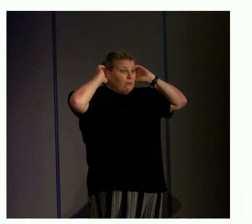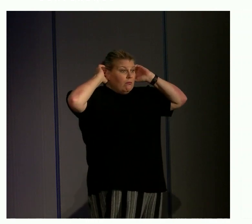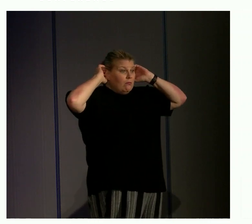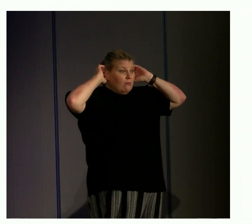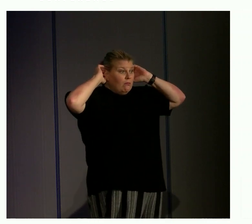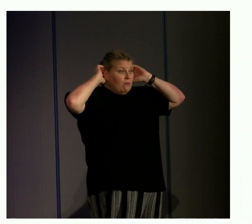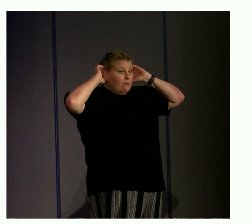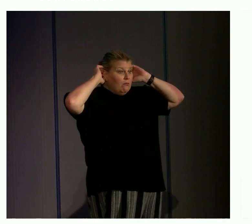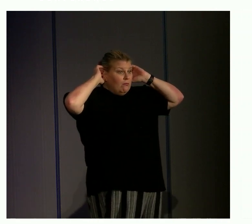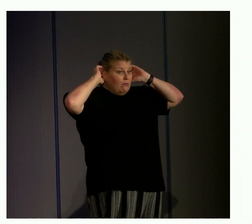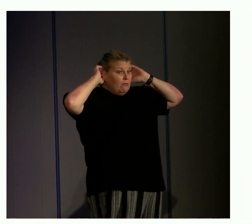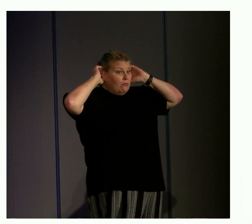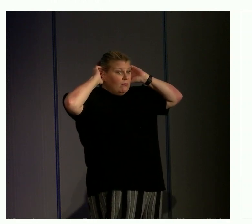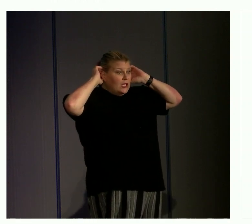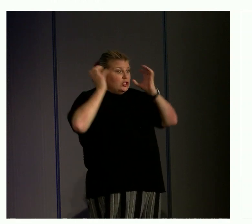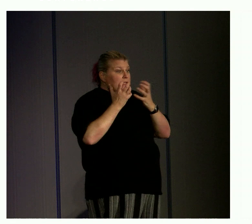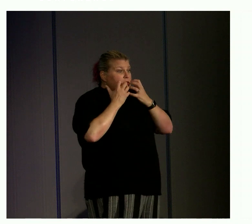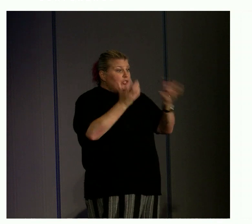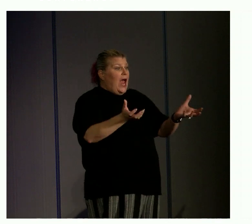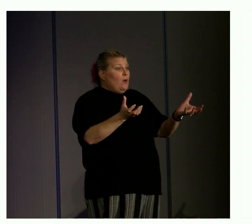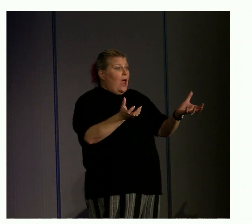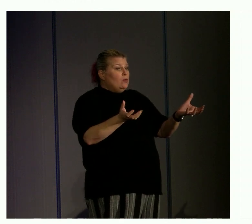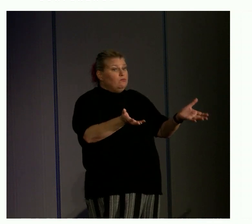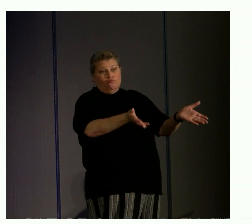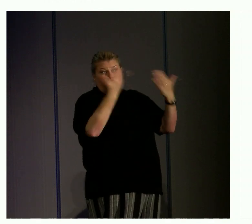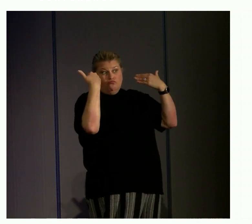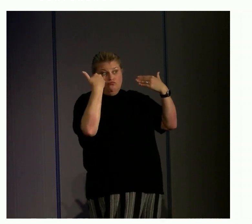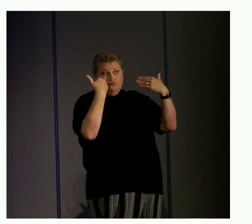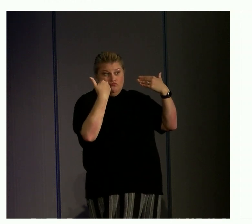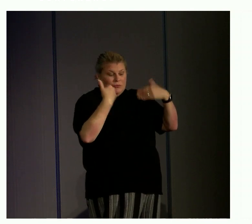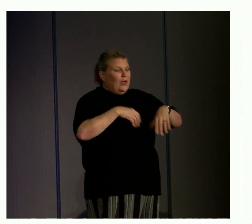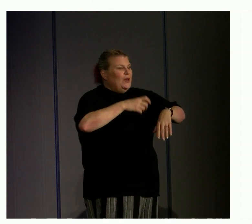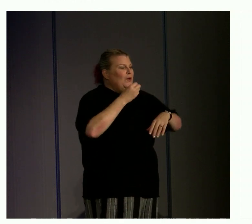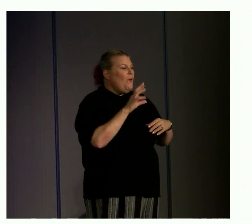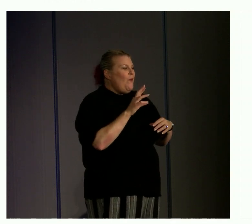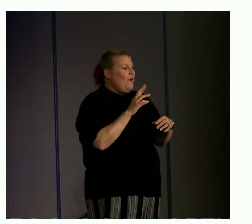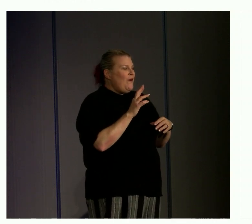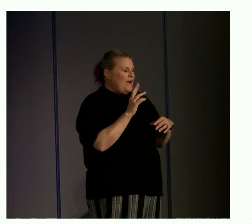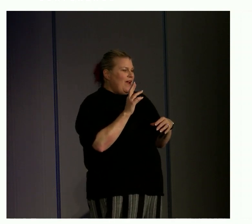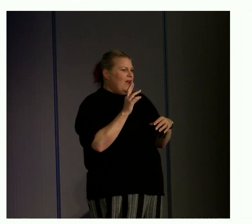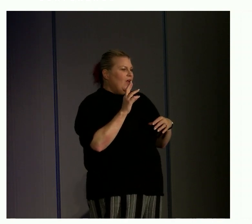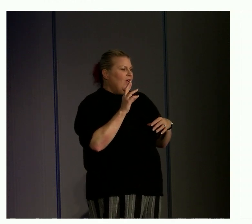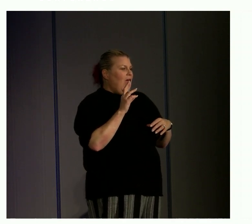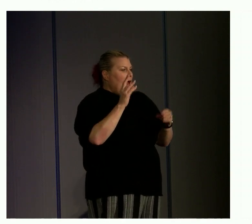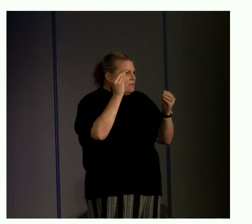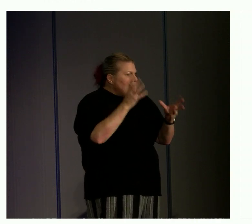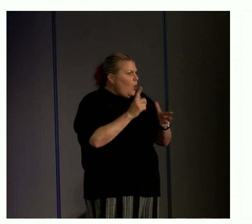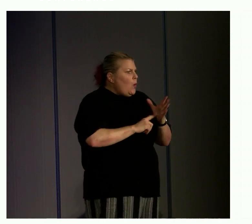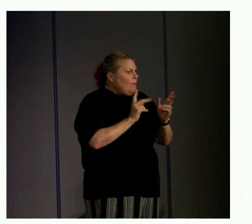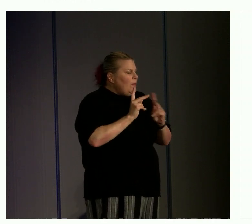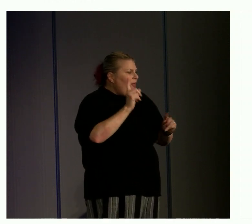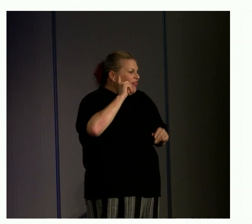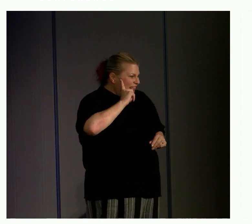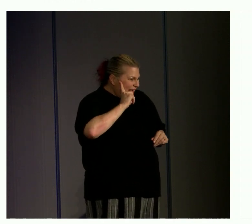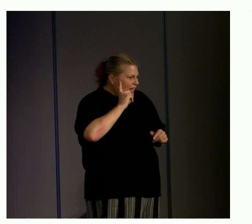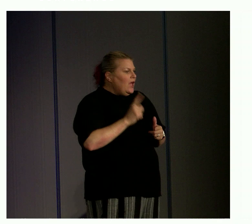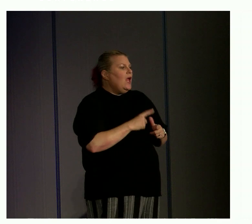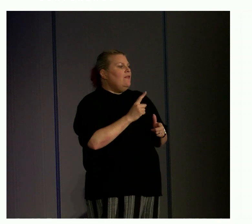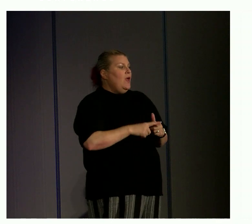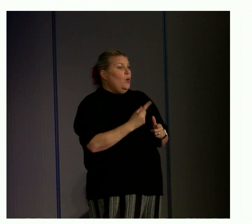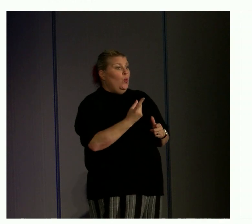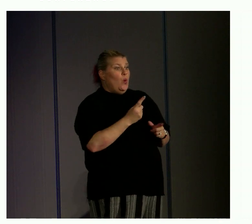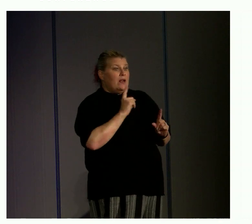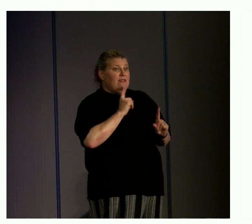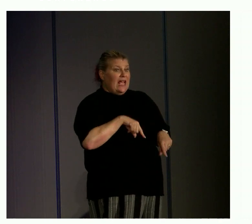Not sure it's easy without a mic, so I can give you usually what people think, and one of the